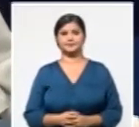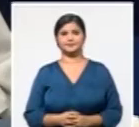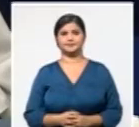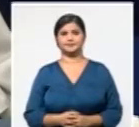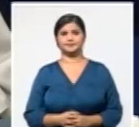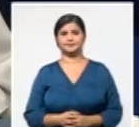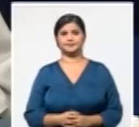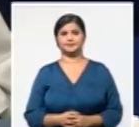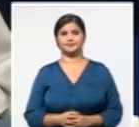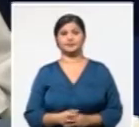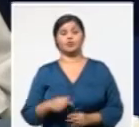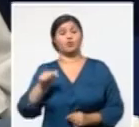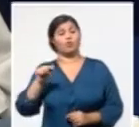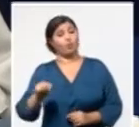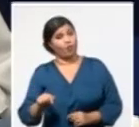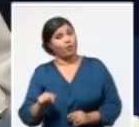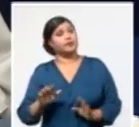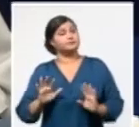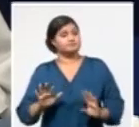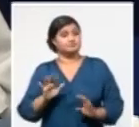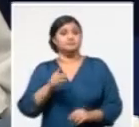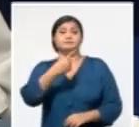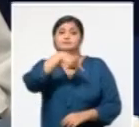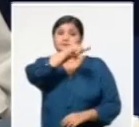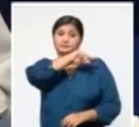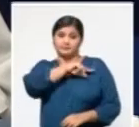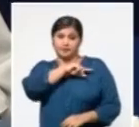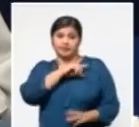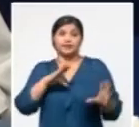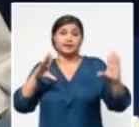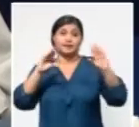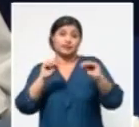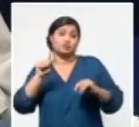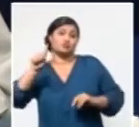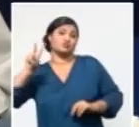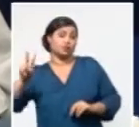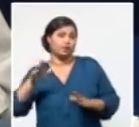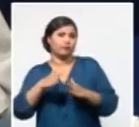Until 12 o'clock last night, we had 2